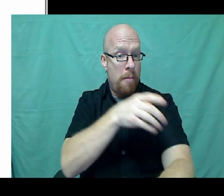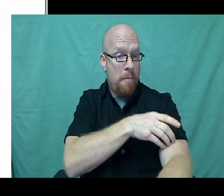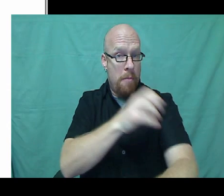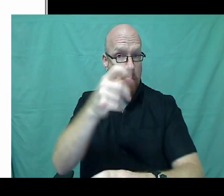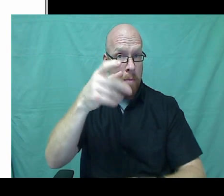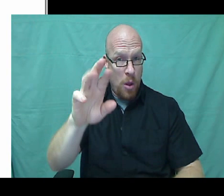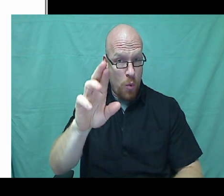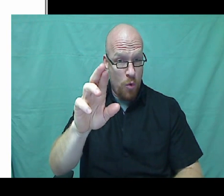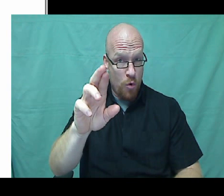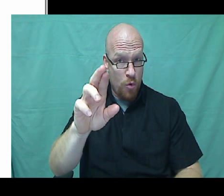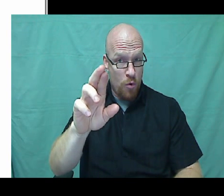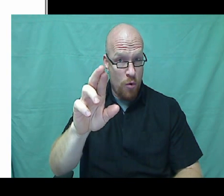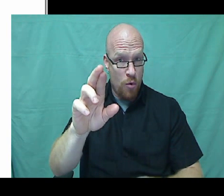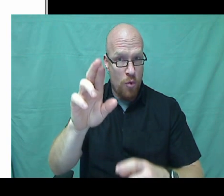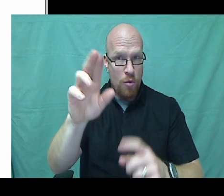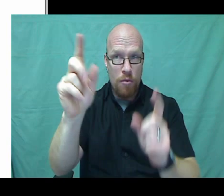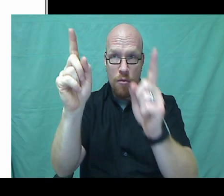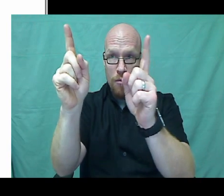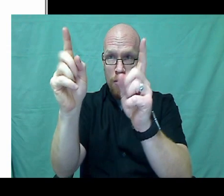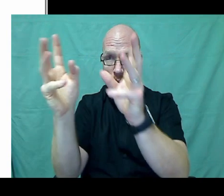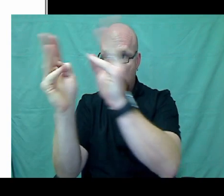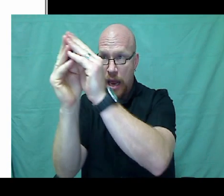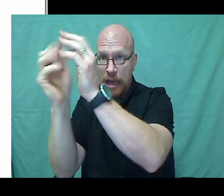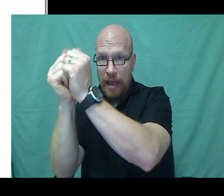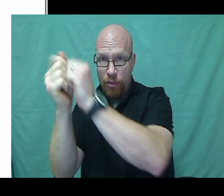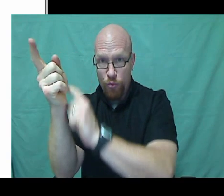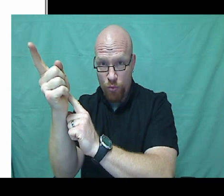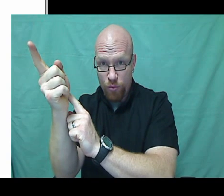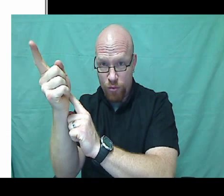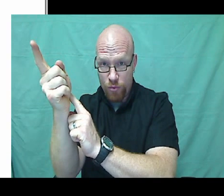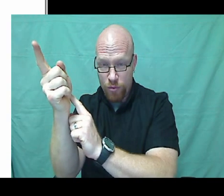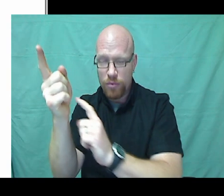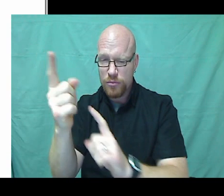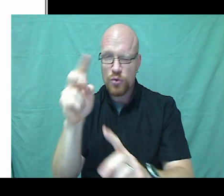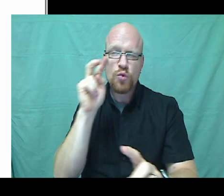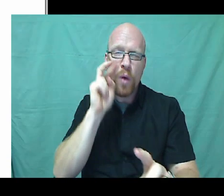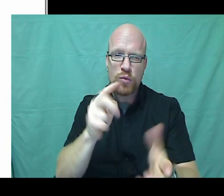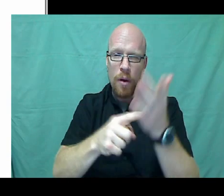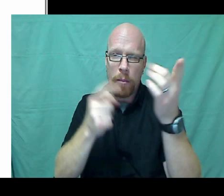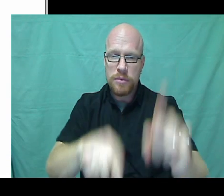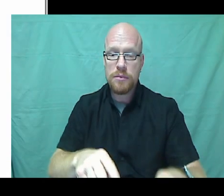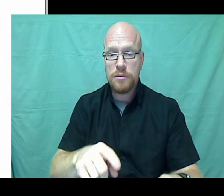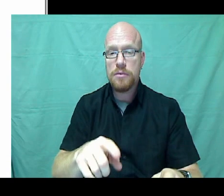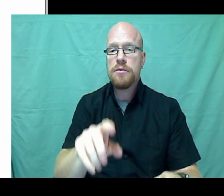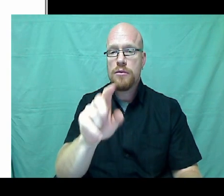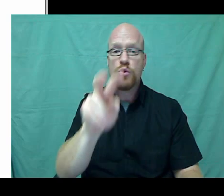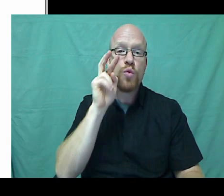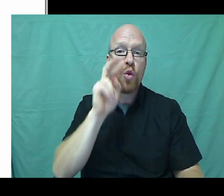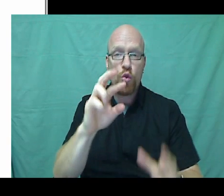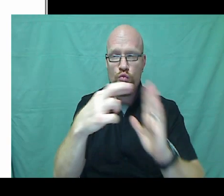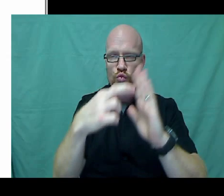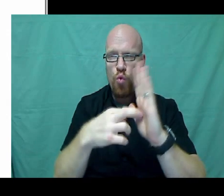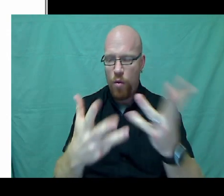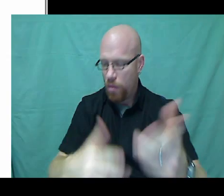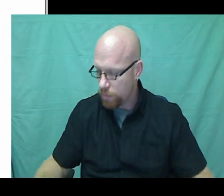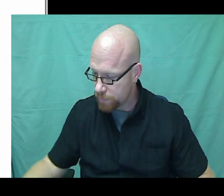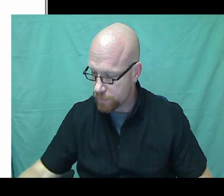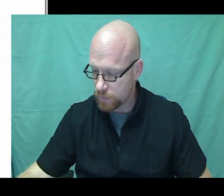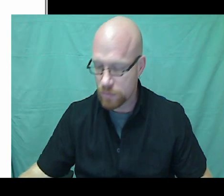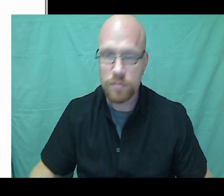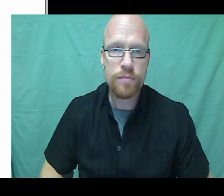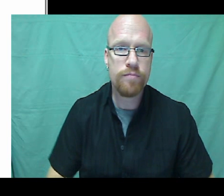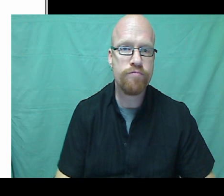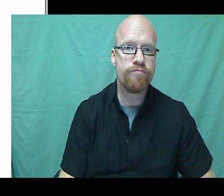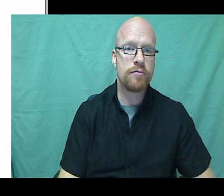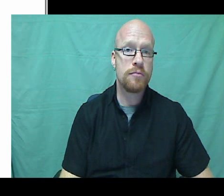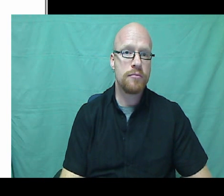together, these bases with the exponents, we're going to add the exponents to find our answer. This is our rule right here, as you can